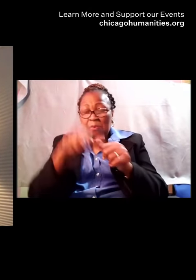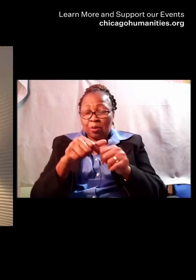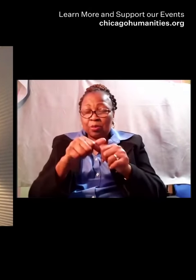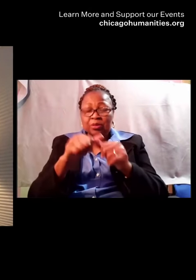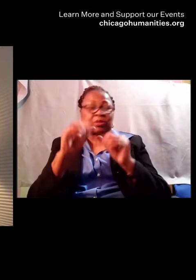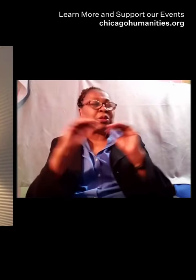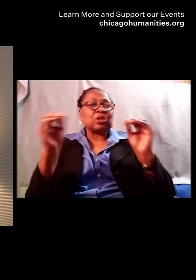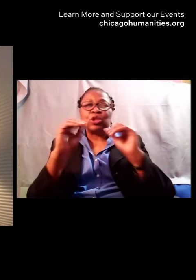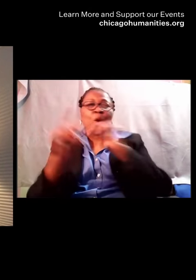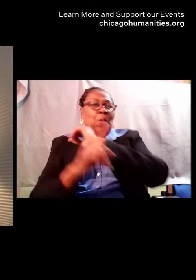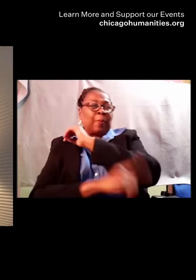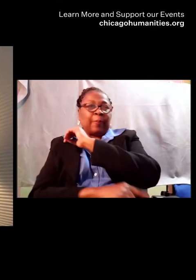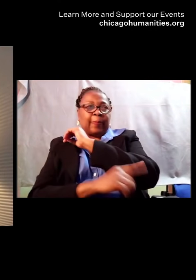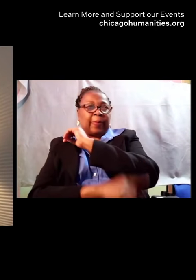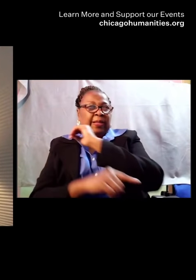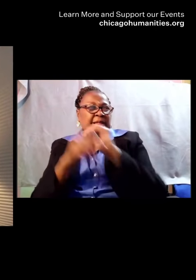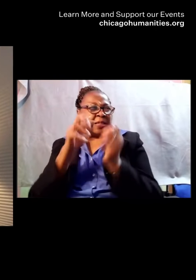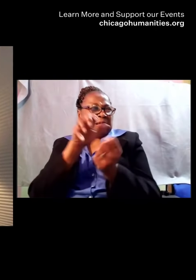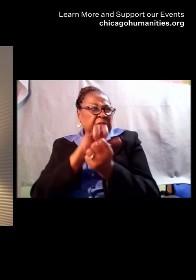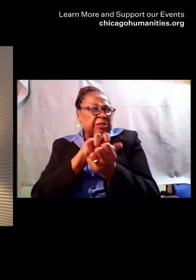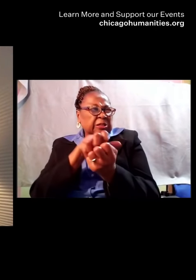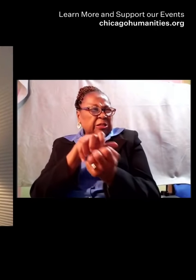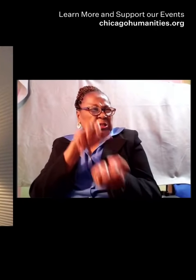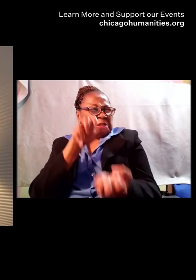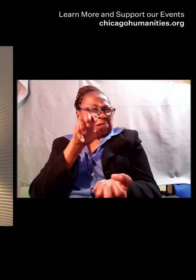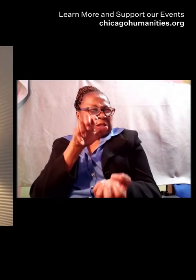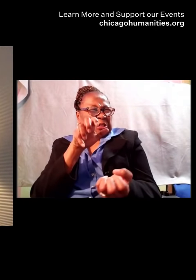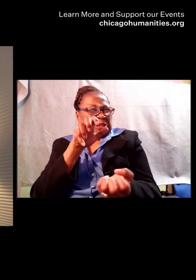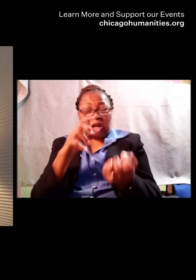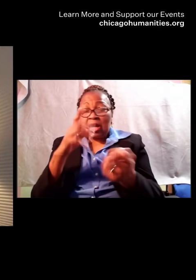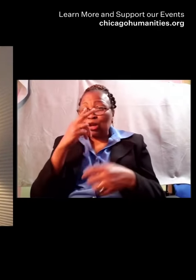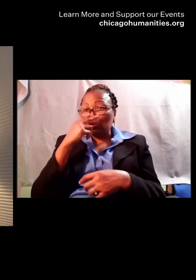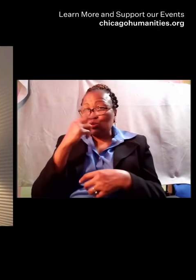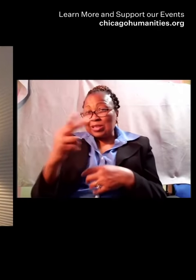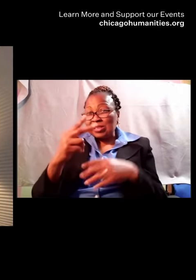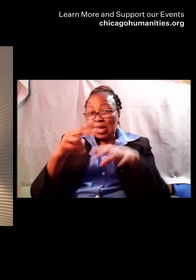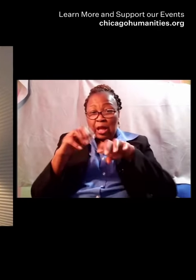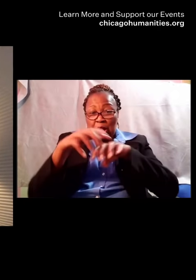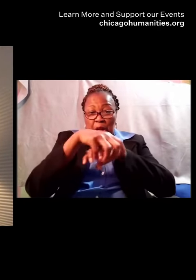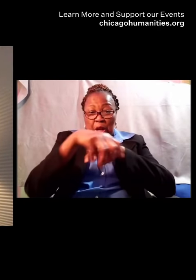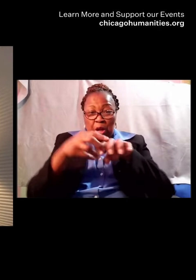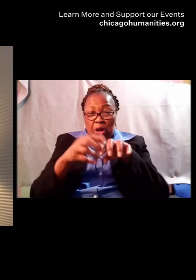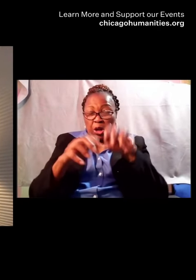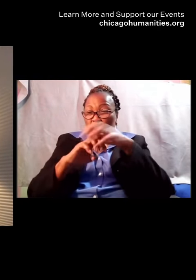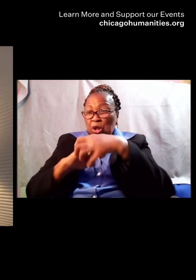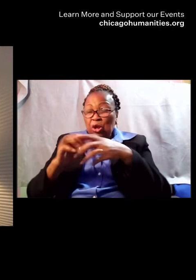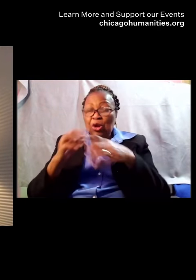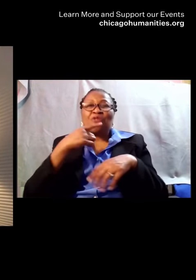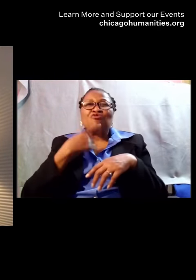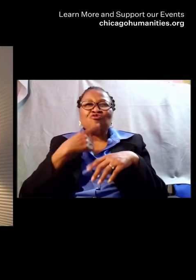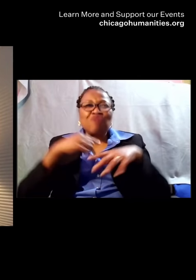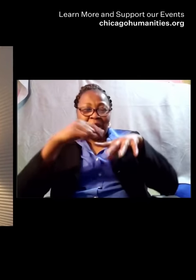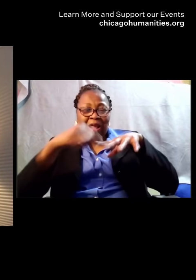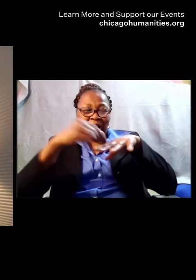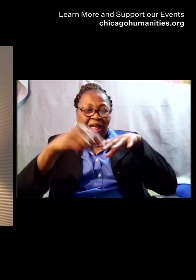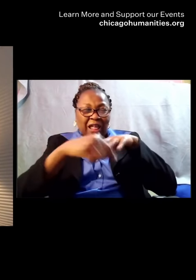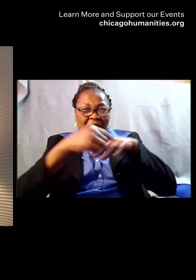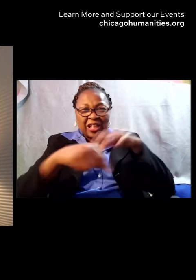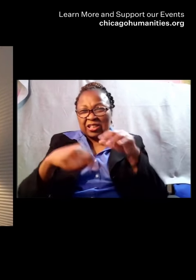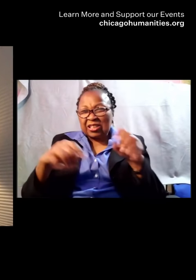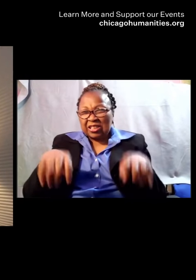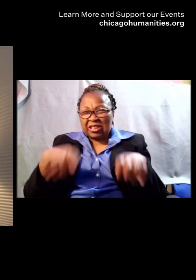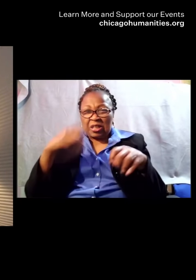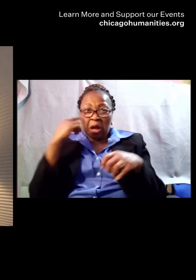penalties rampage. Look at their red-rimmed paws. Look at their gnashing eyeballs. Look at the